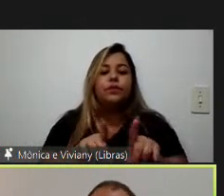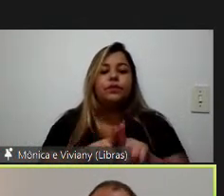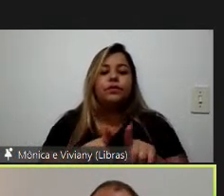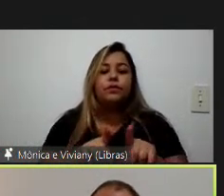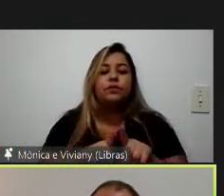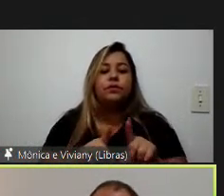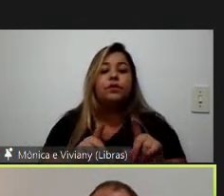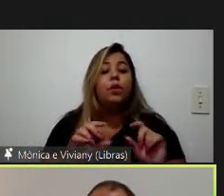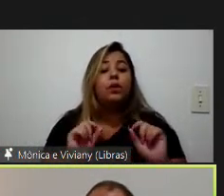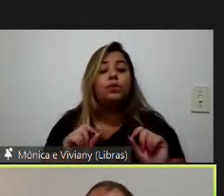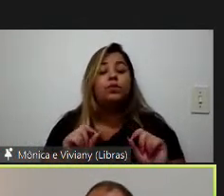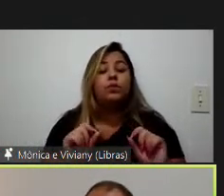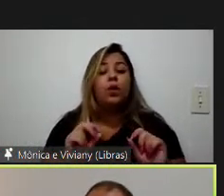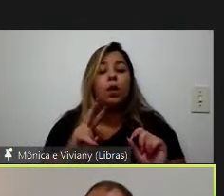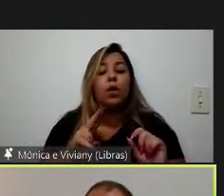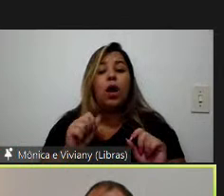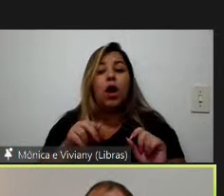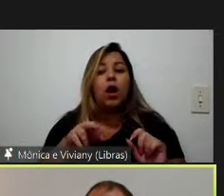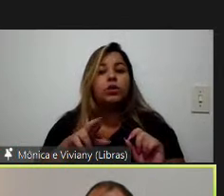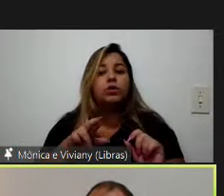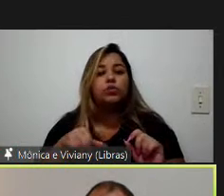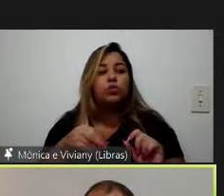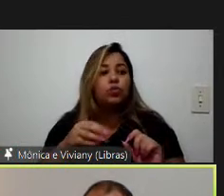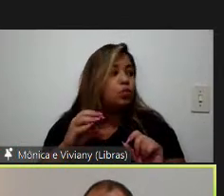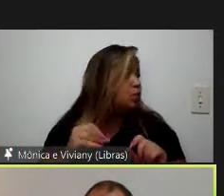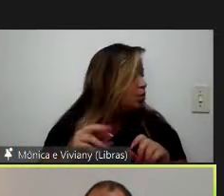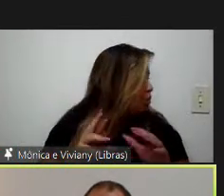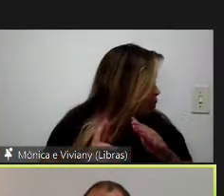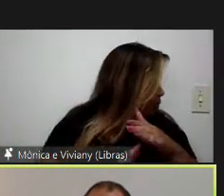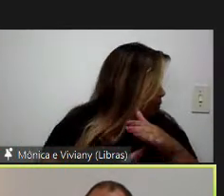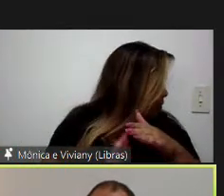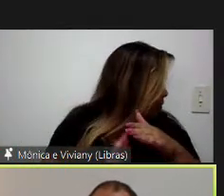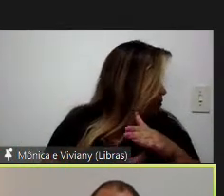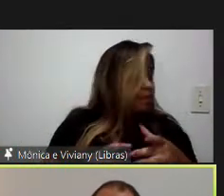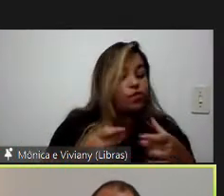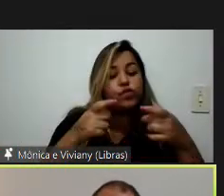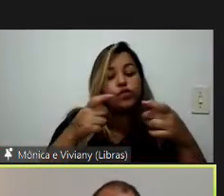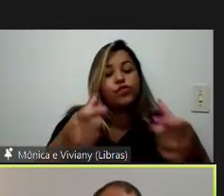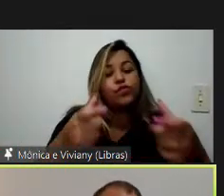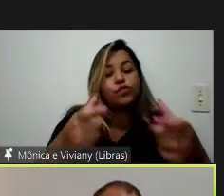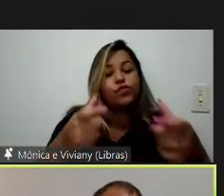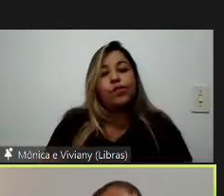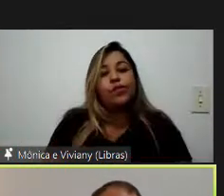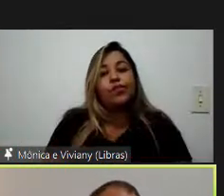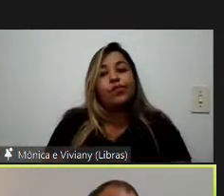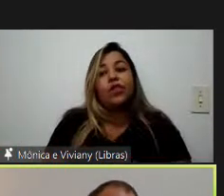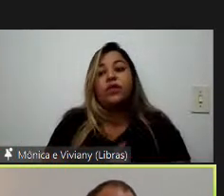markets or direct procurement from local farms to, for example, public institutions.